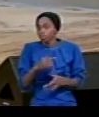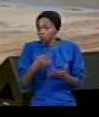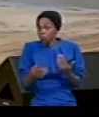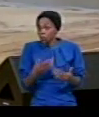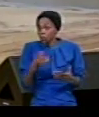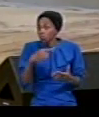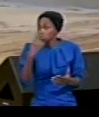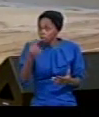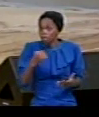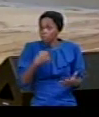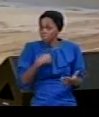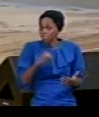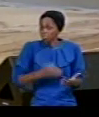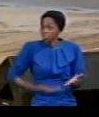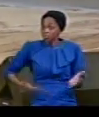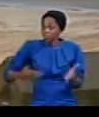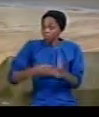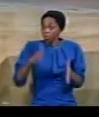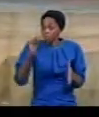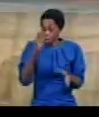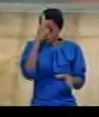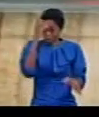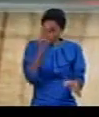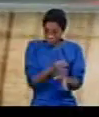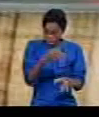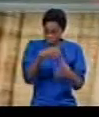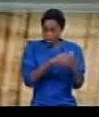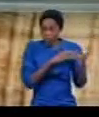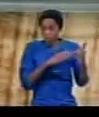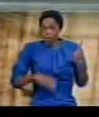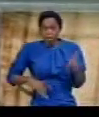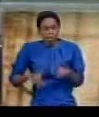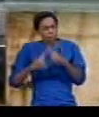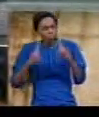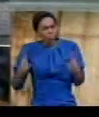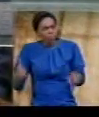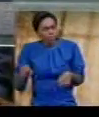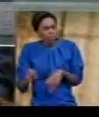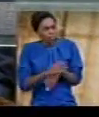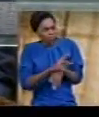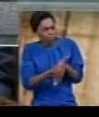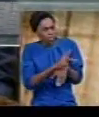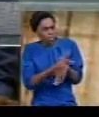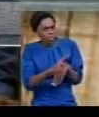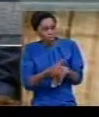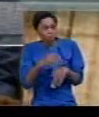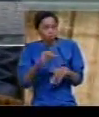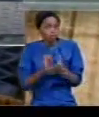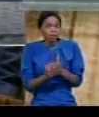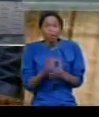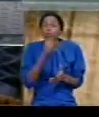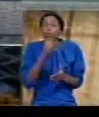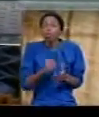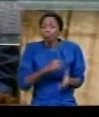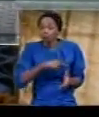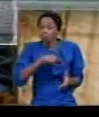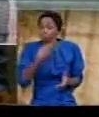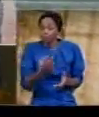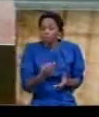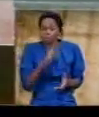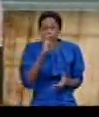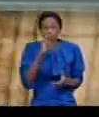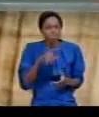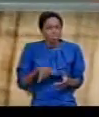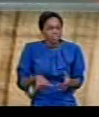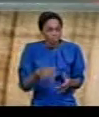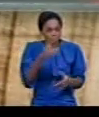again by faith in Christ, the practices of that old religion is what he